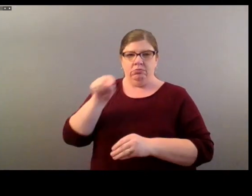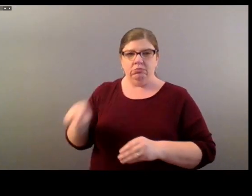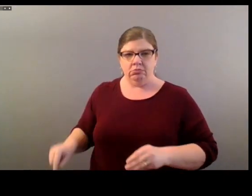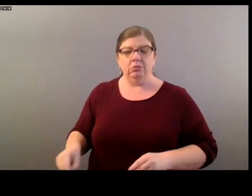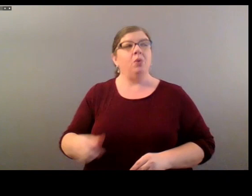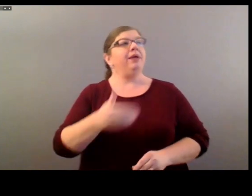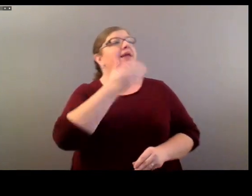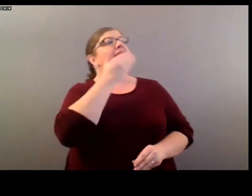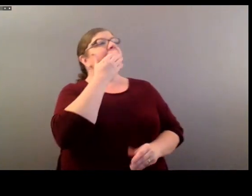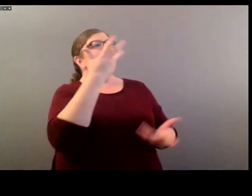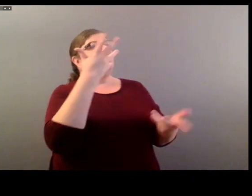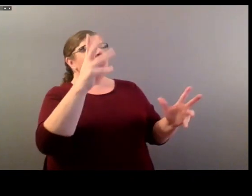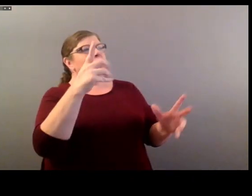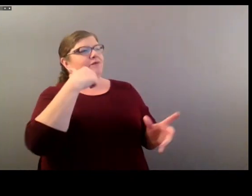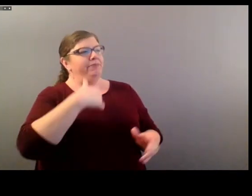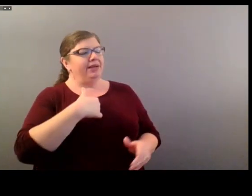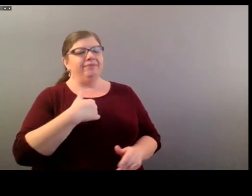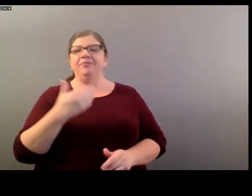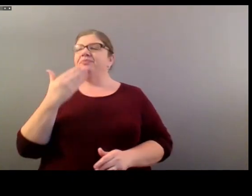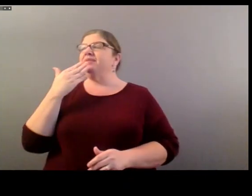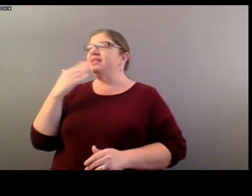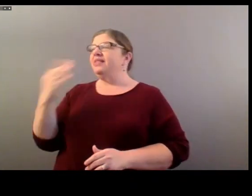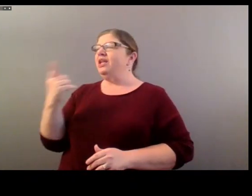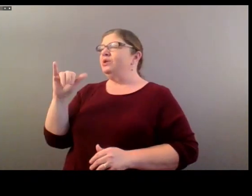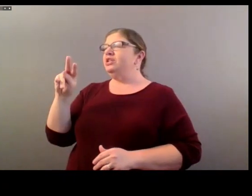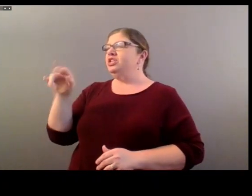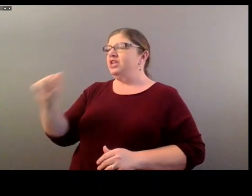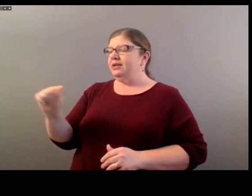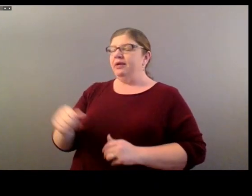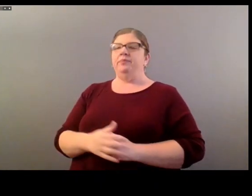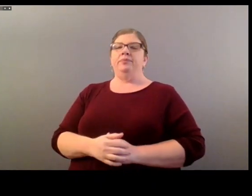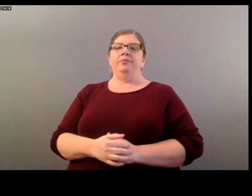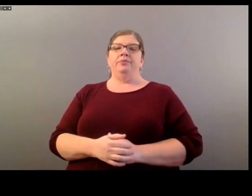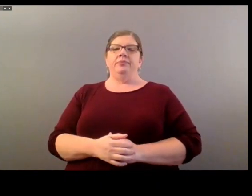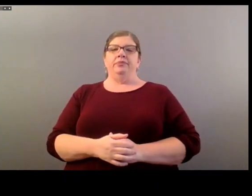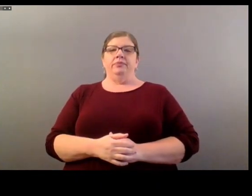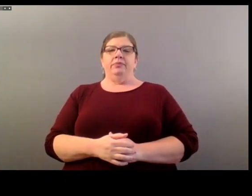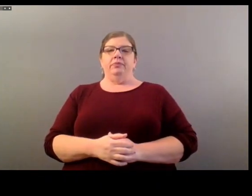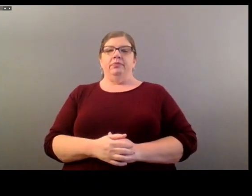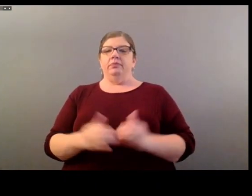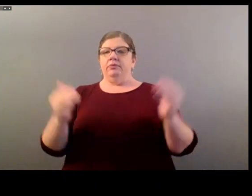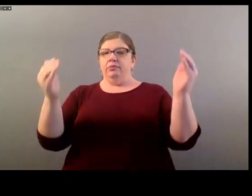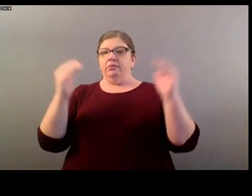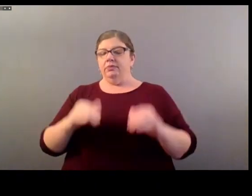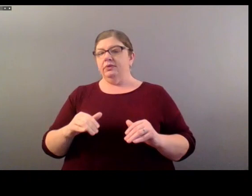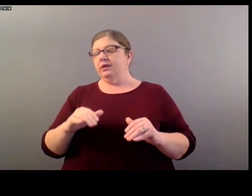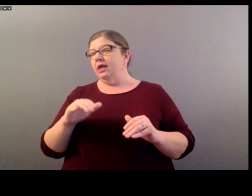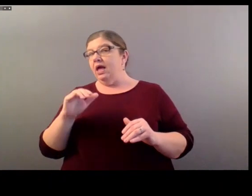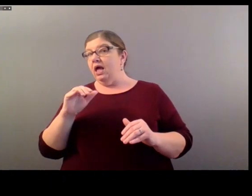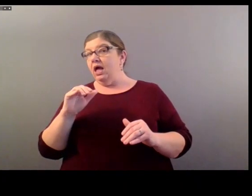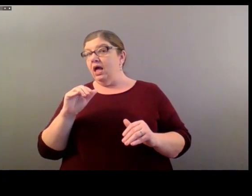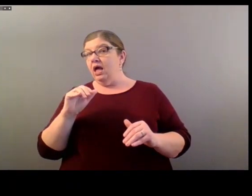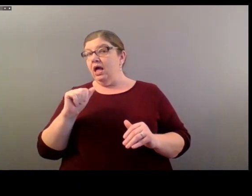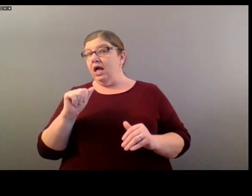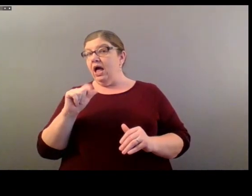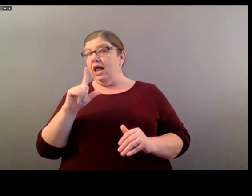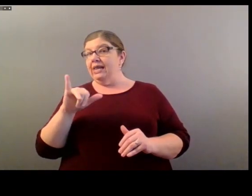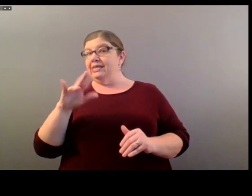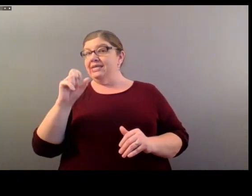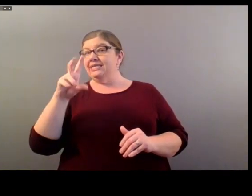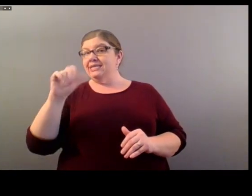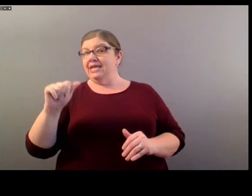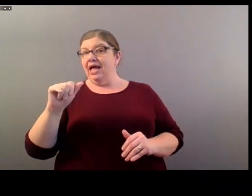all for me. Thank you, Gina. And next up, we're going to Atmika Iyer with UCSB's Daily